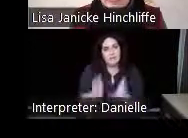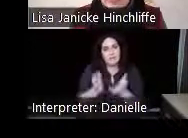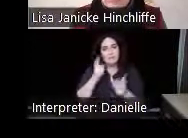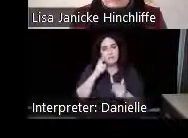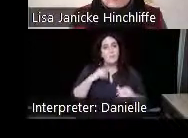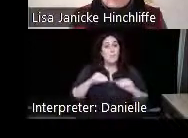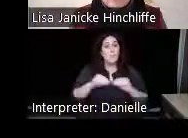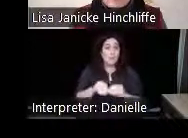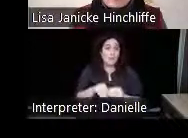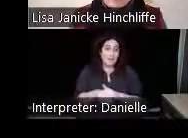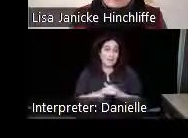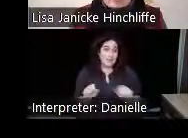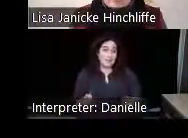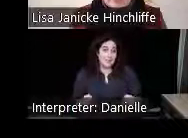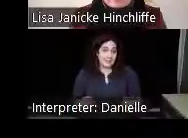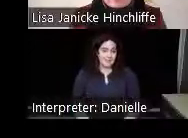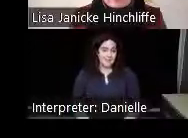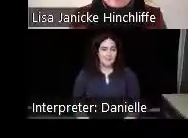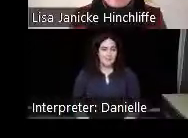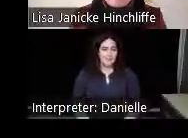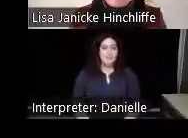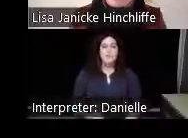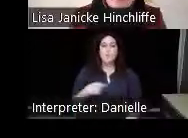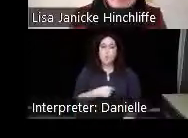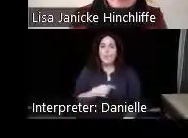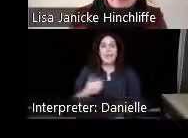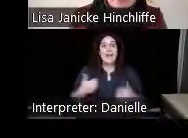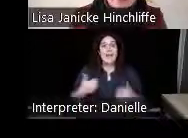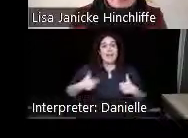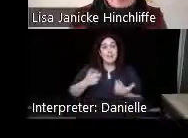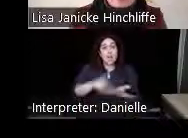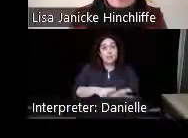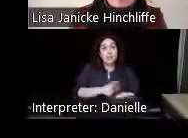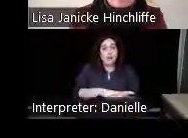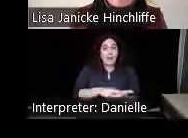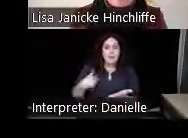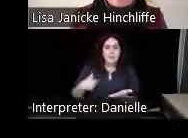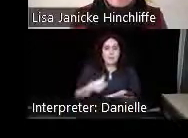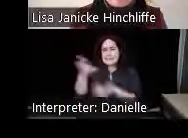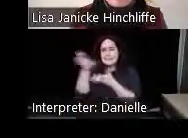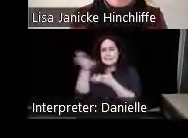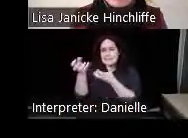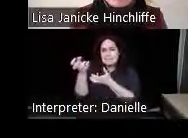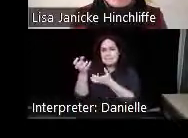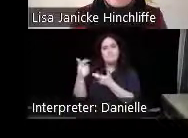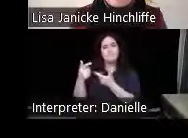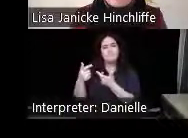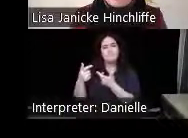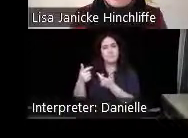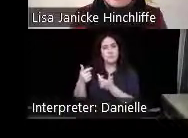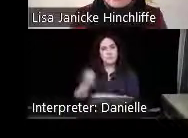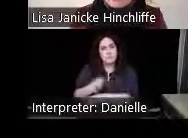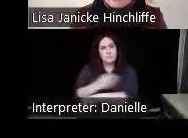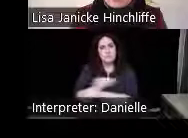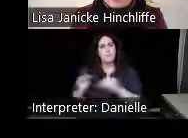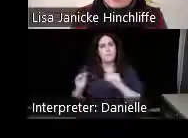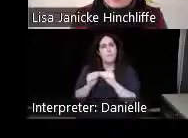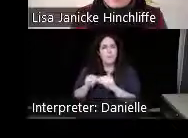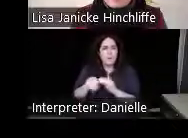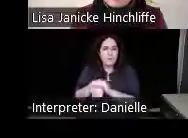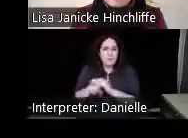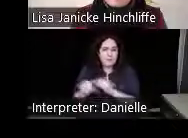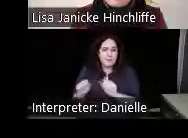do many times with our contracts when we don't have the ability to leverage a library licensing contract to do